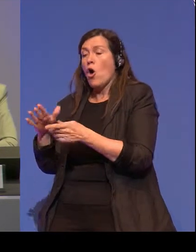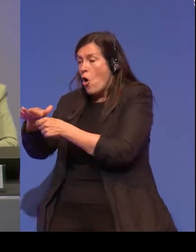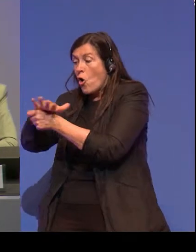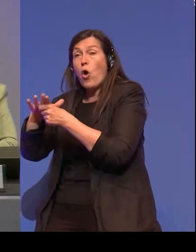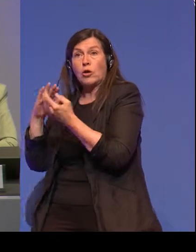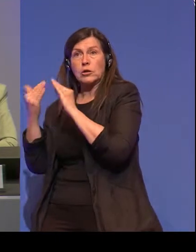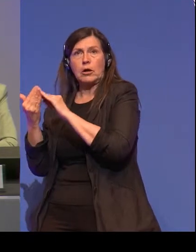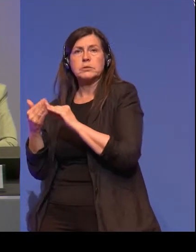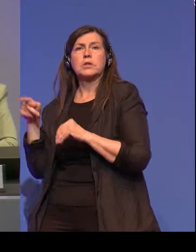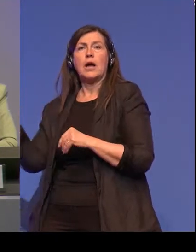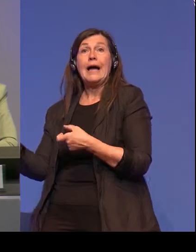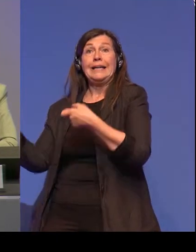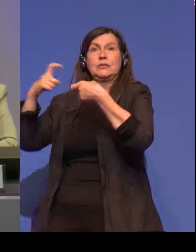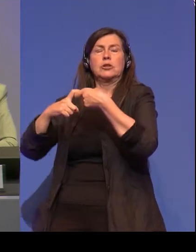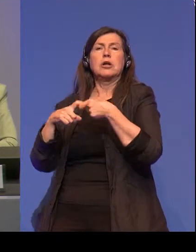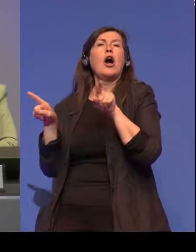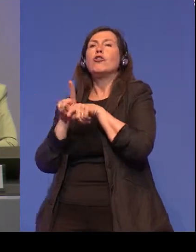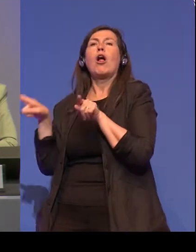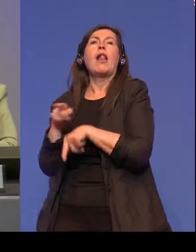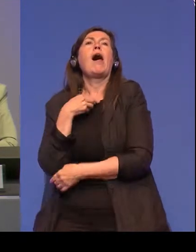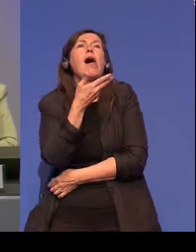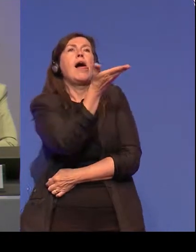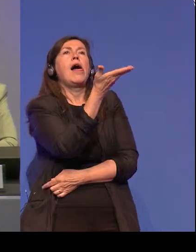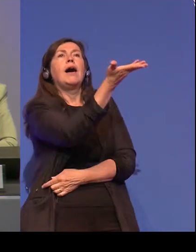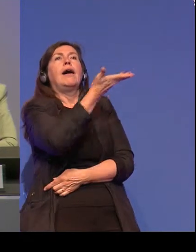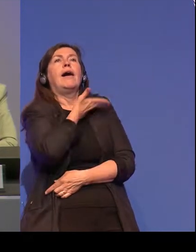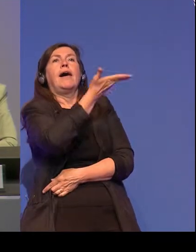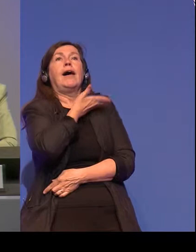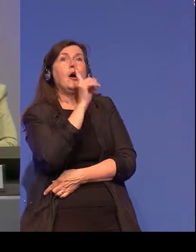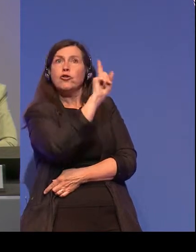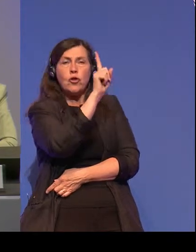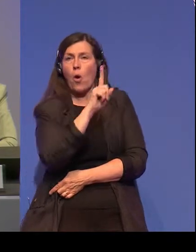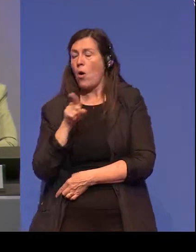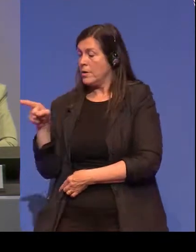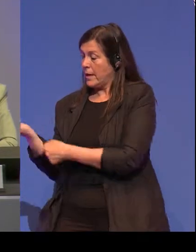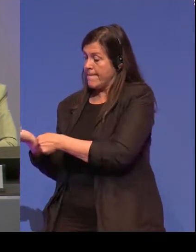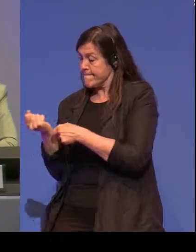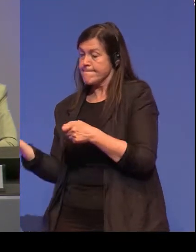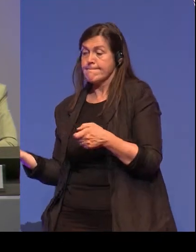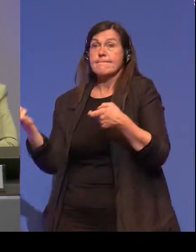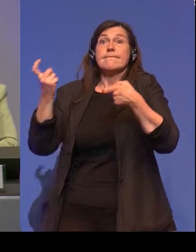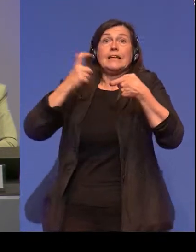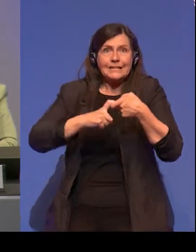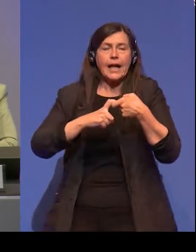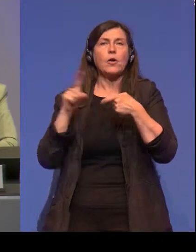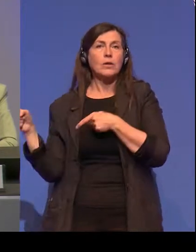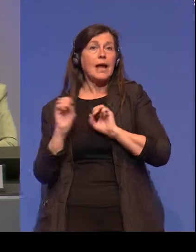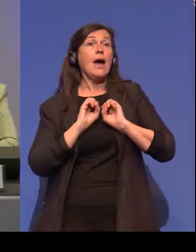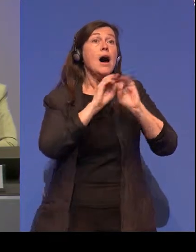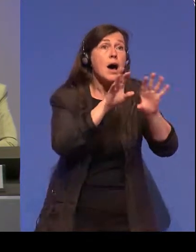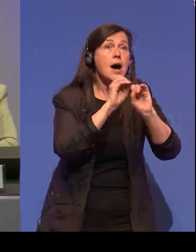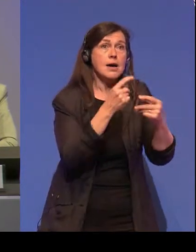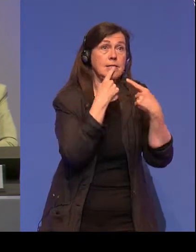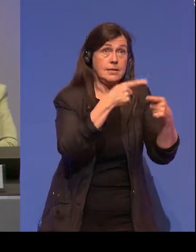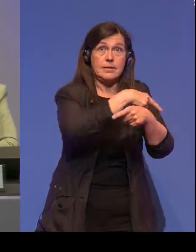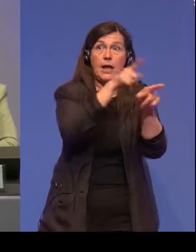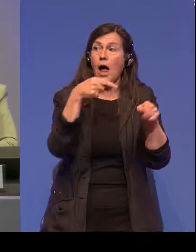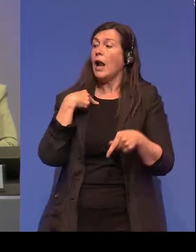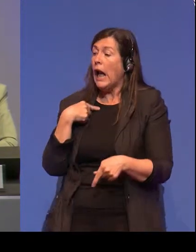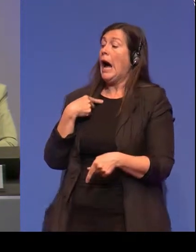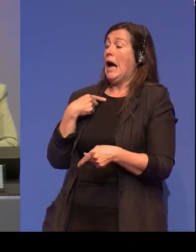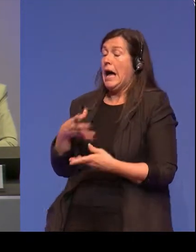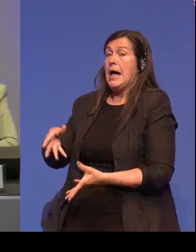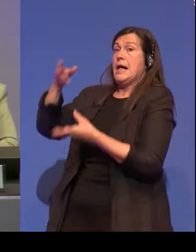a stakeholder, not only as a beneficiary. The value of standardized data and disaggregated data are one of the keys